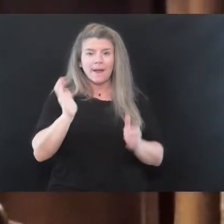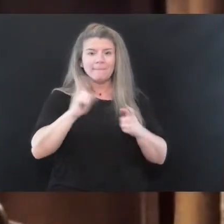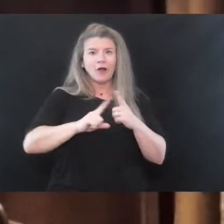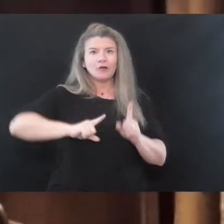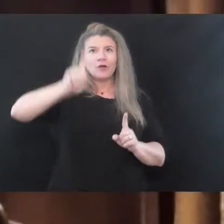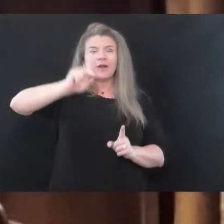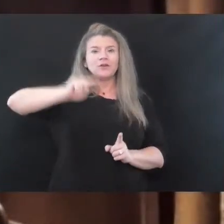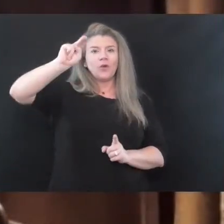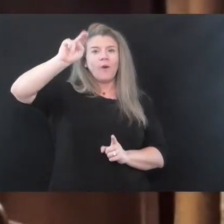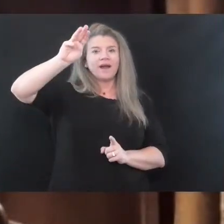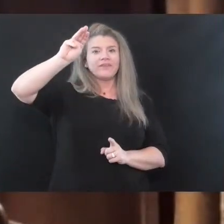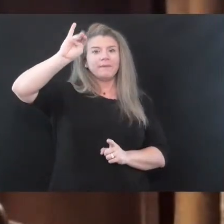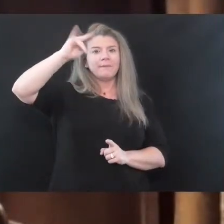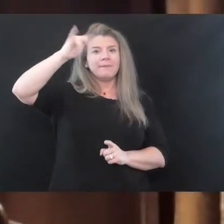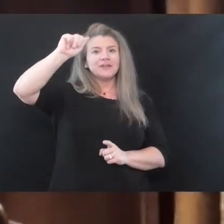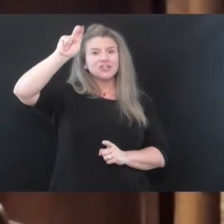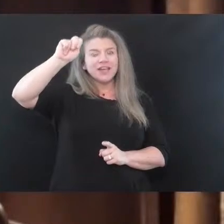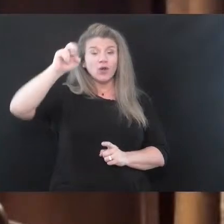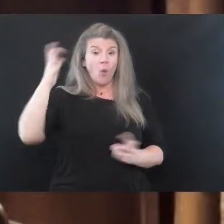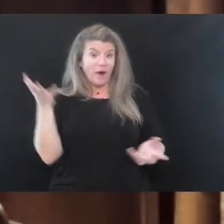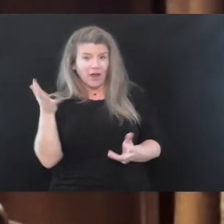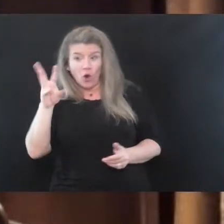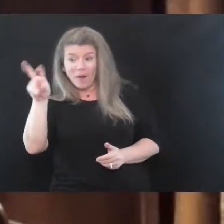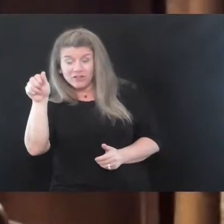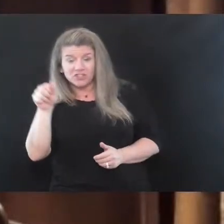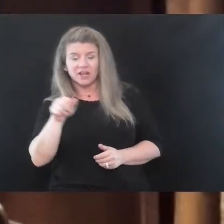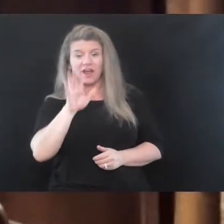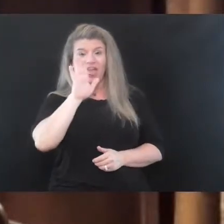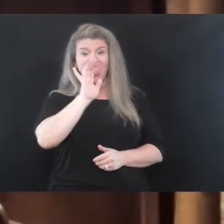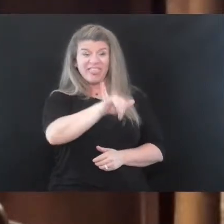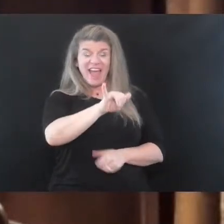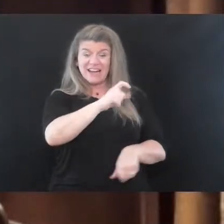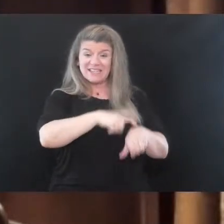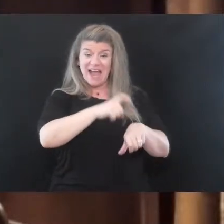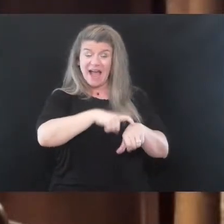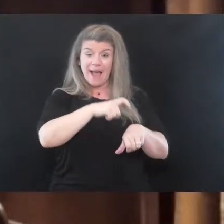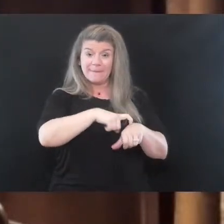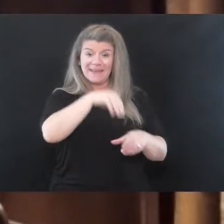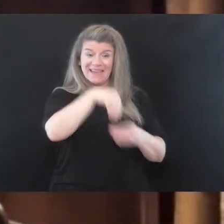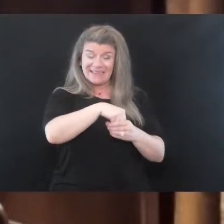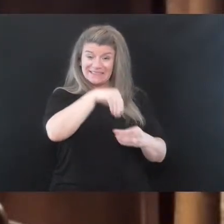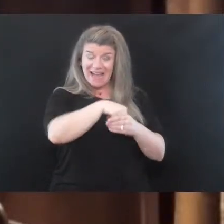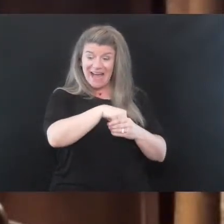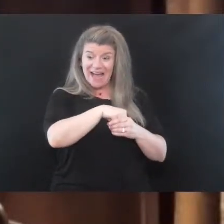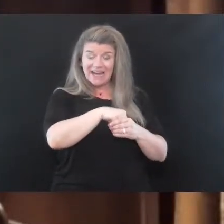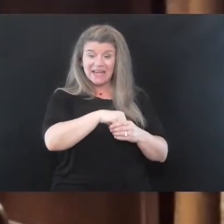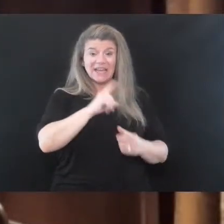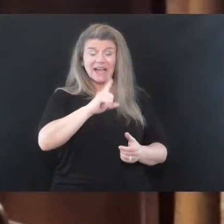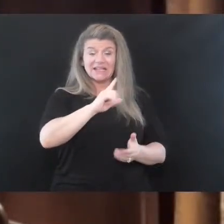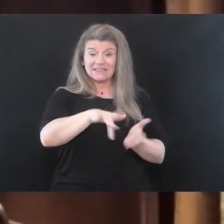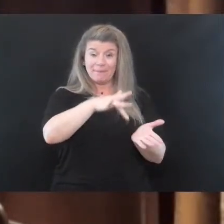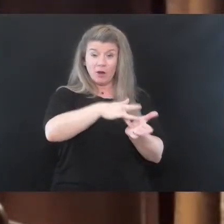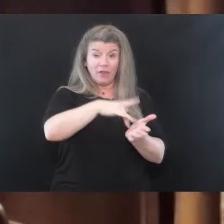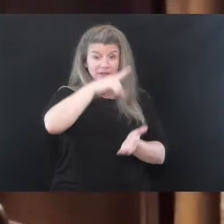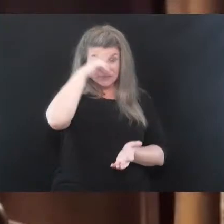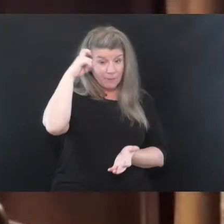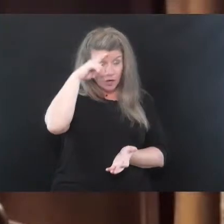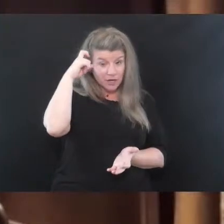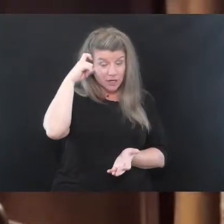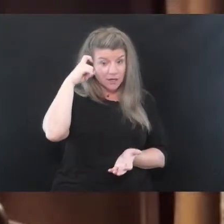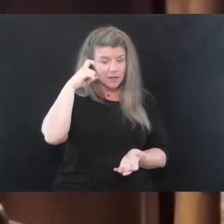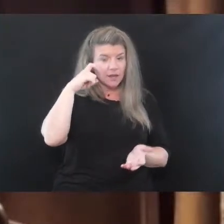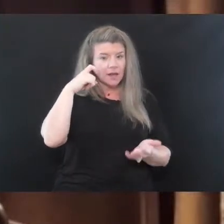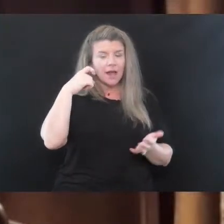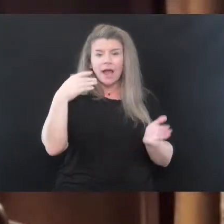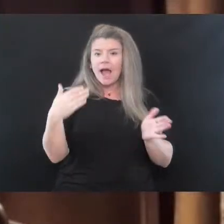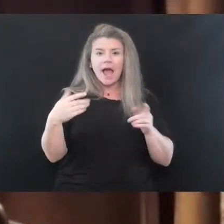or even here in West Virginia, that their time indoors actually might be the middle of the summer. So parenthetically, as opposed